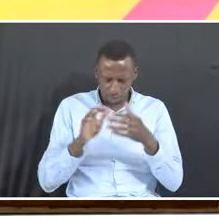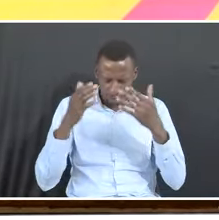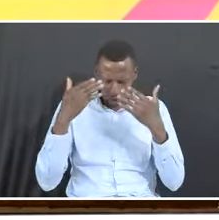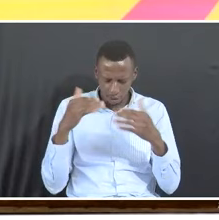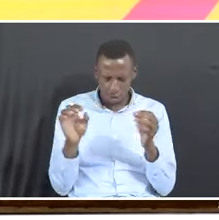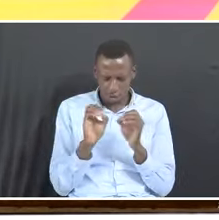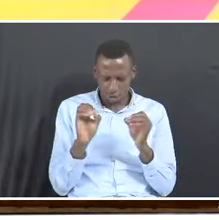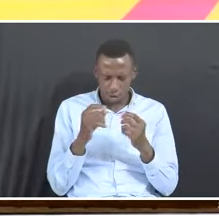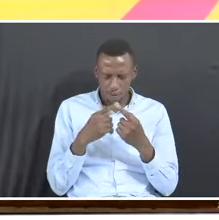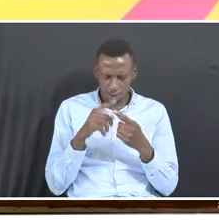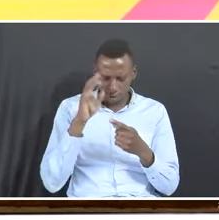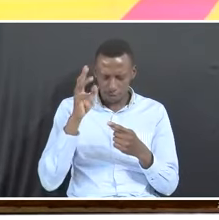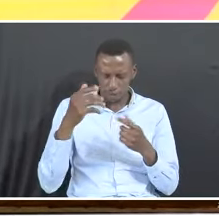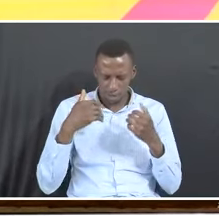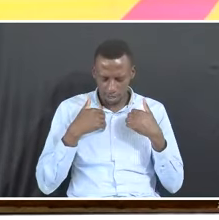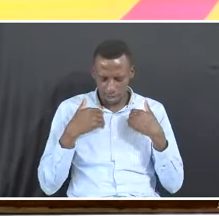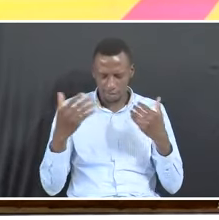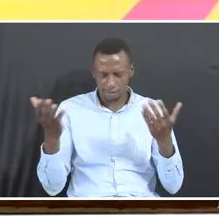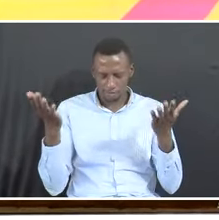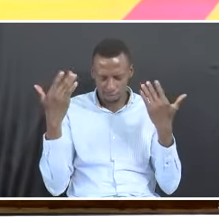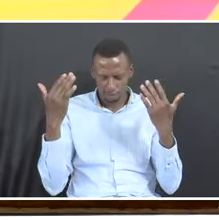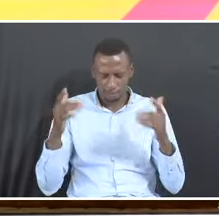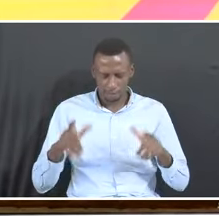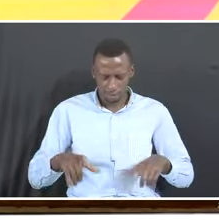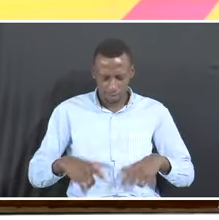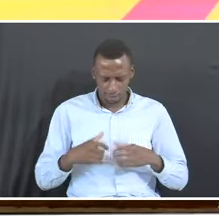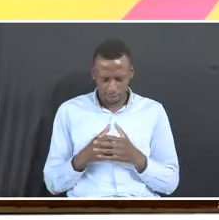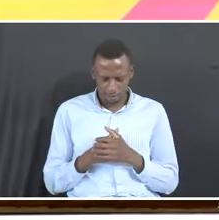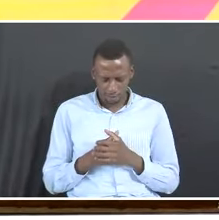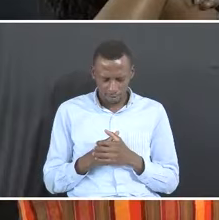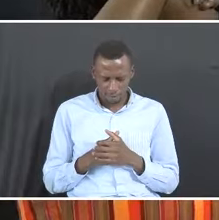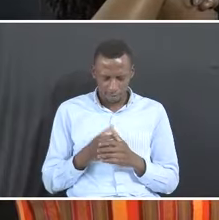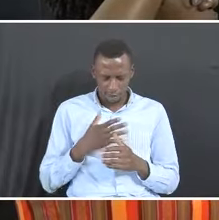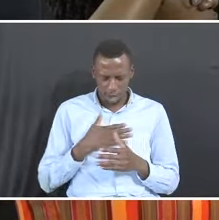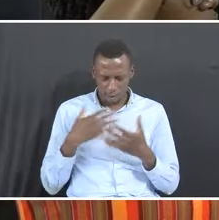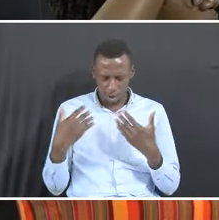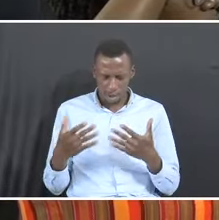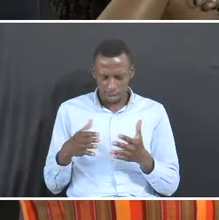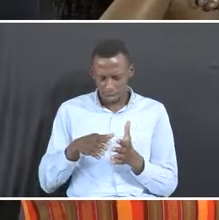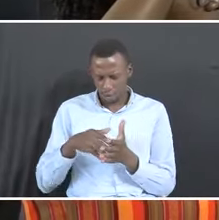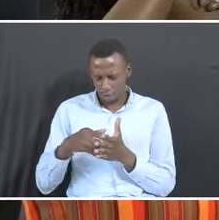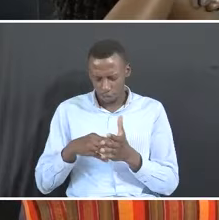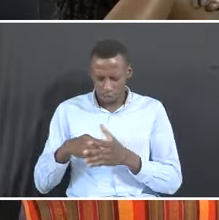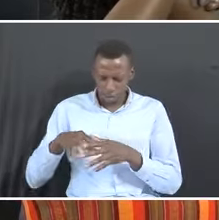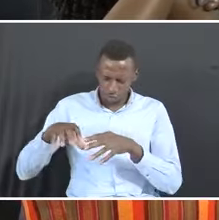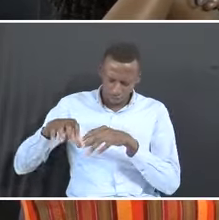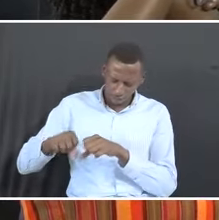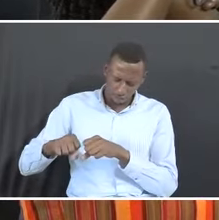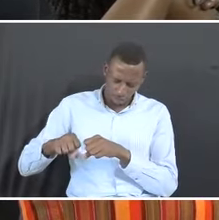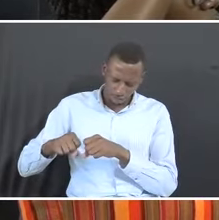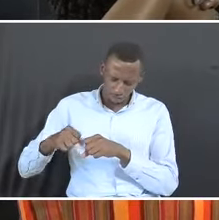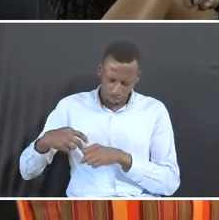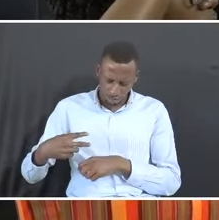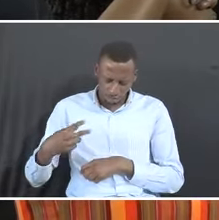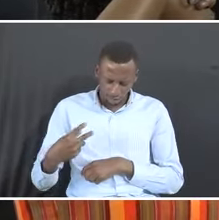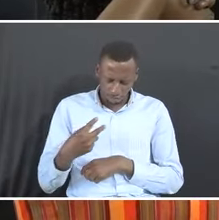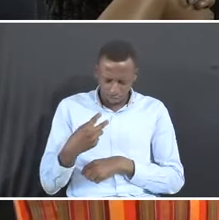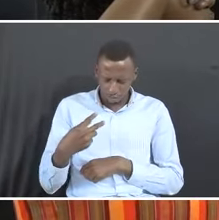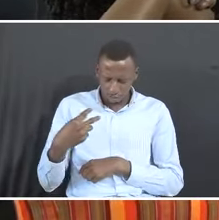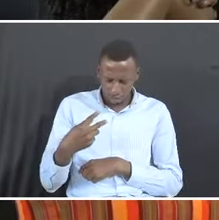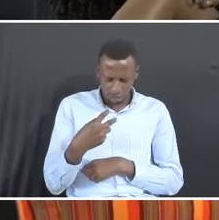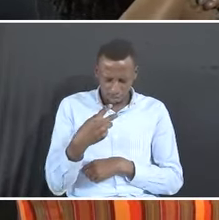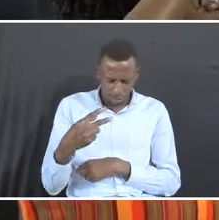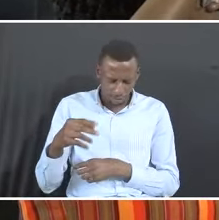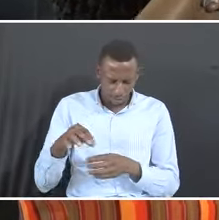have eternal life. Hold our feeble hands, Lord, and walk with us along the spiritual